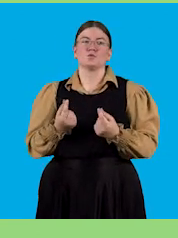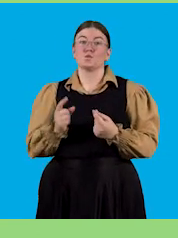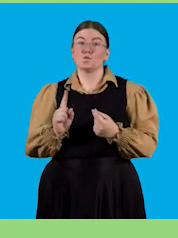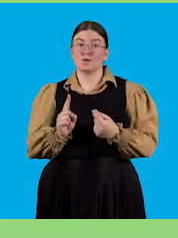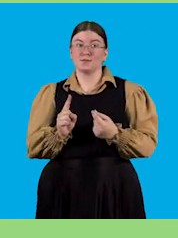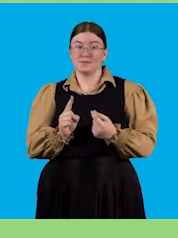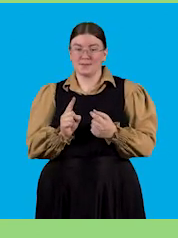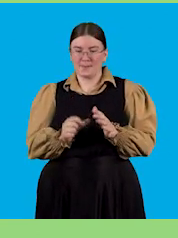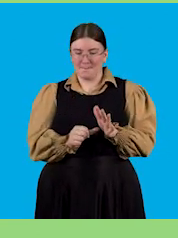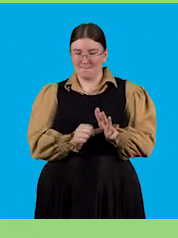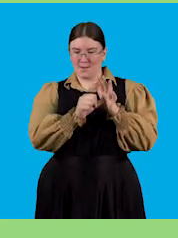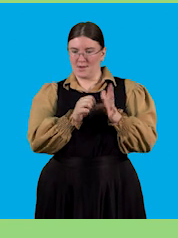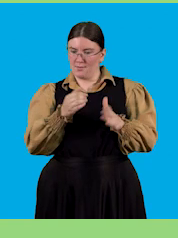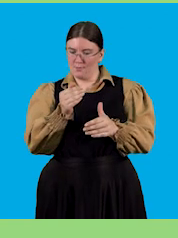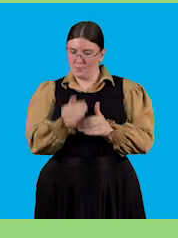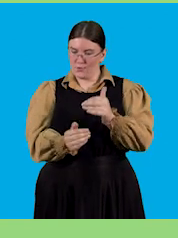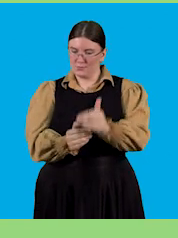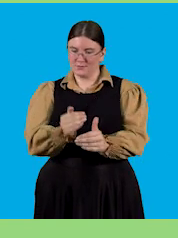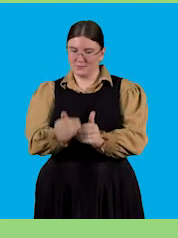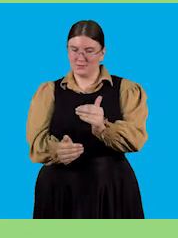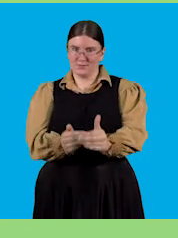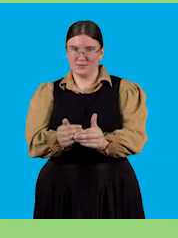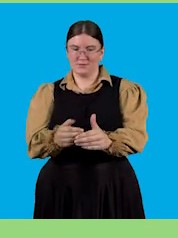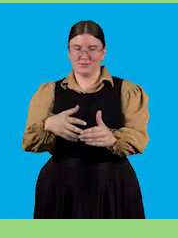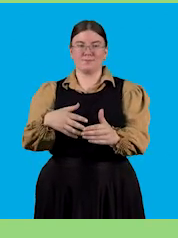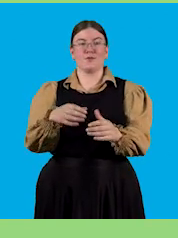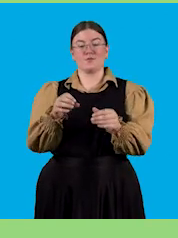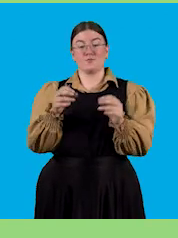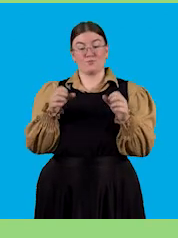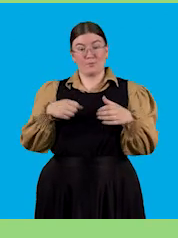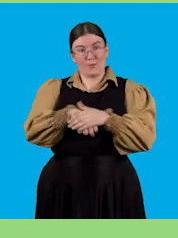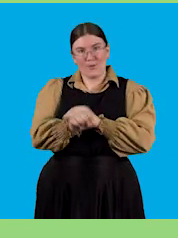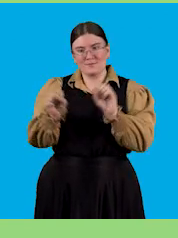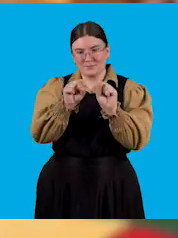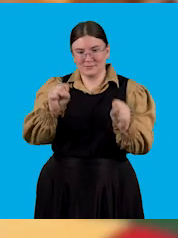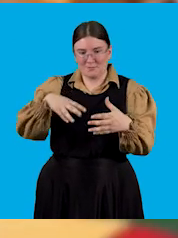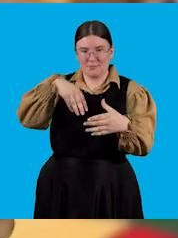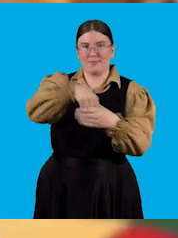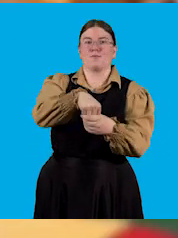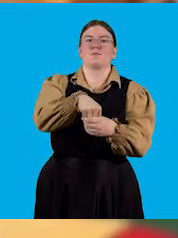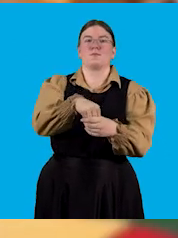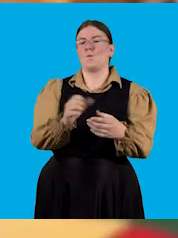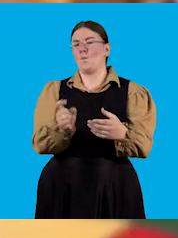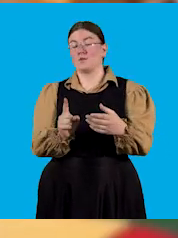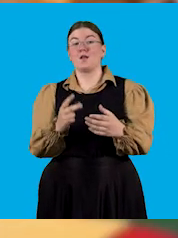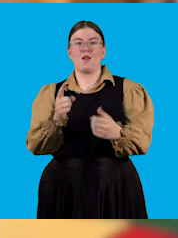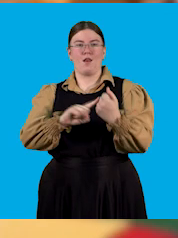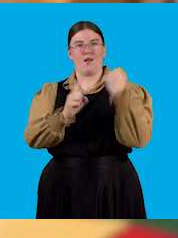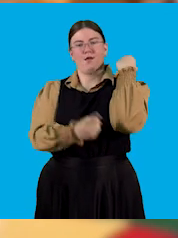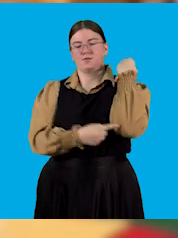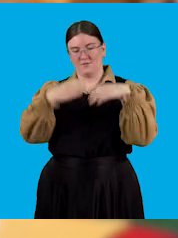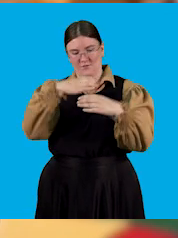are associated with the system. And then lastly, we are going to look at the health